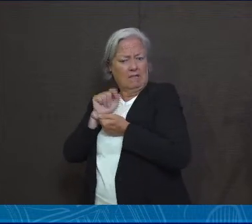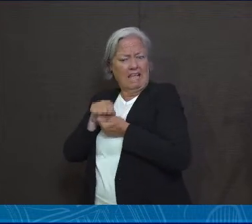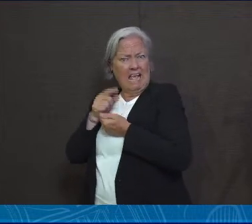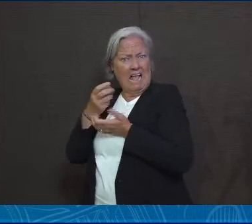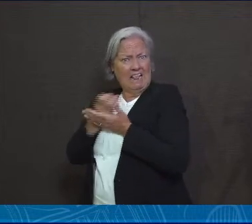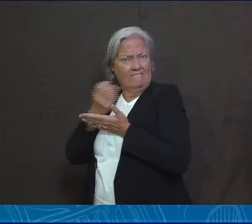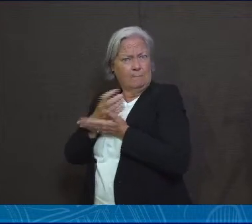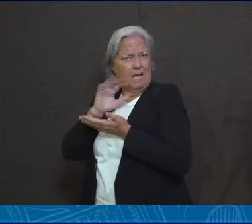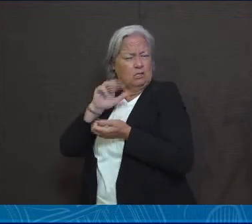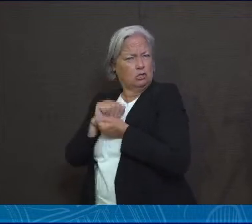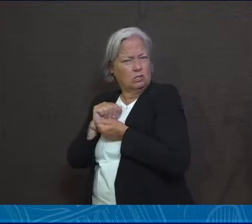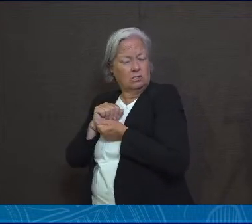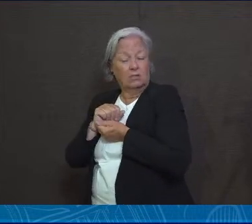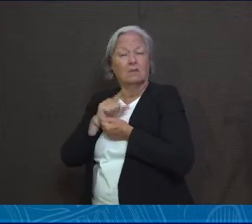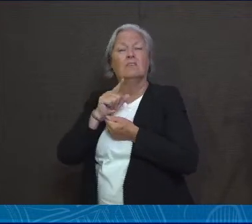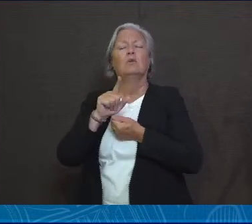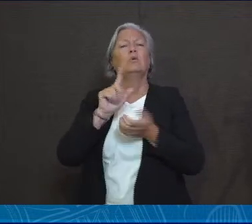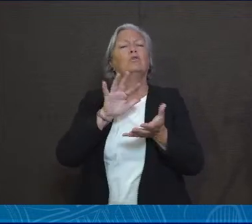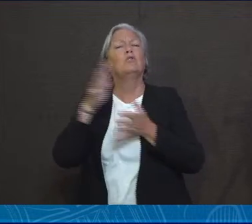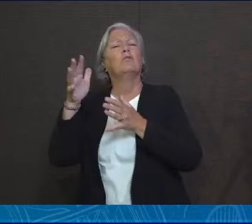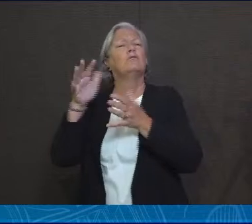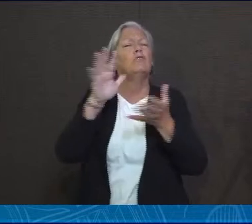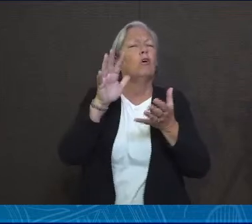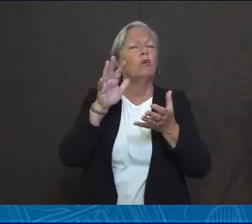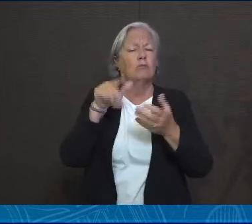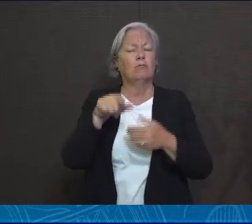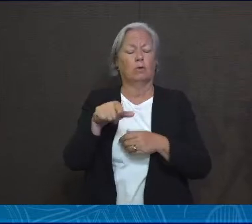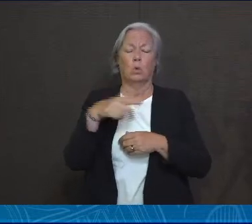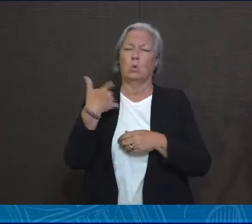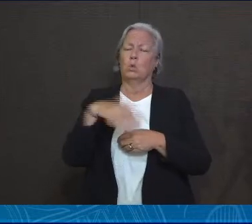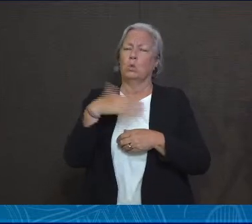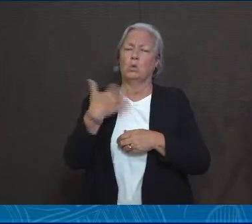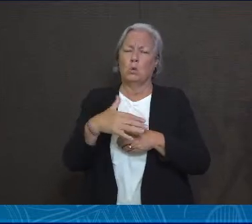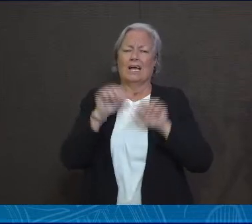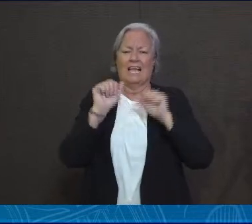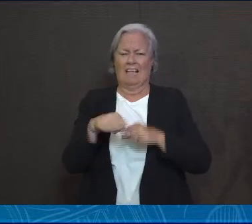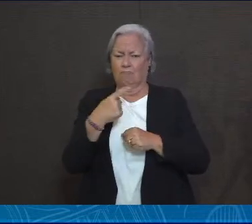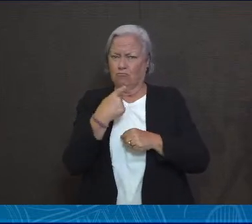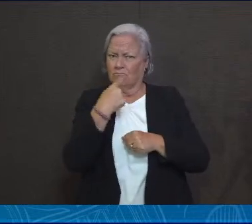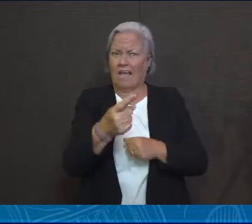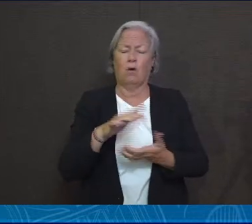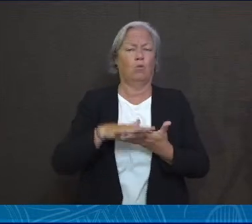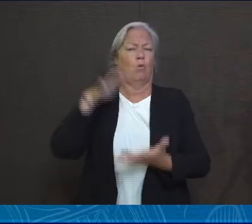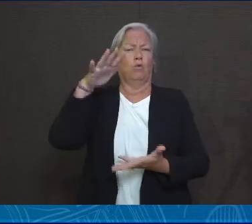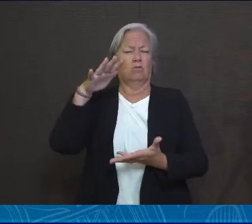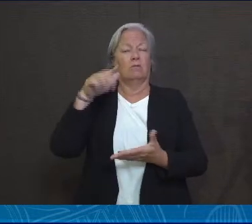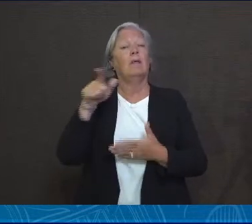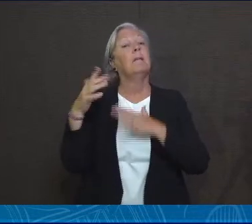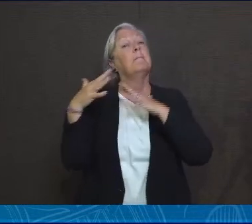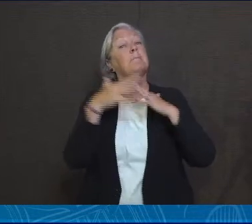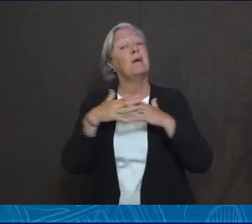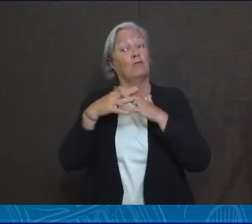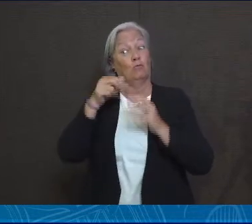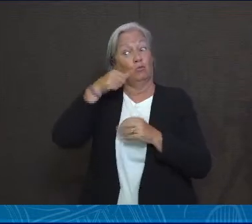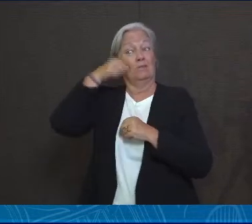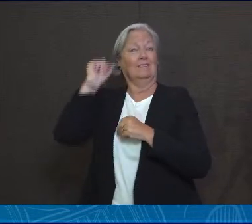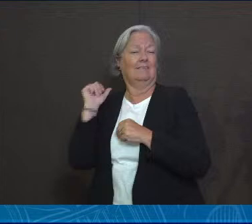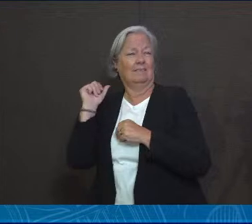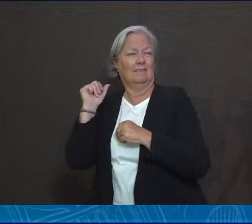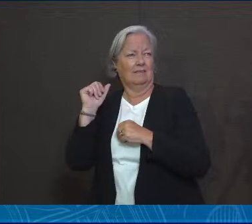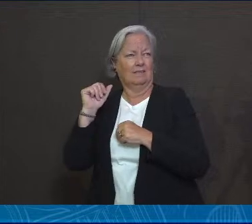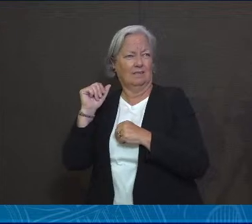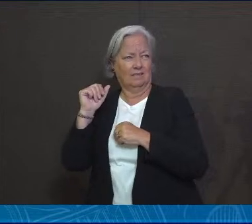because so much of disaster information is storytelling. And we had reports yesterday from the United States that FEMA